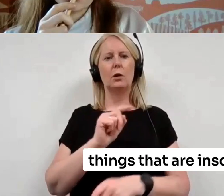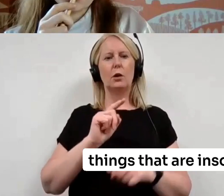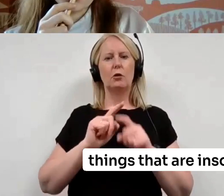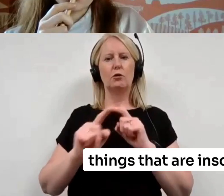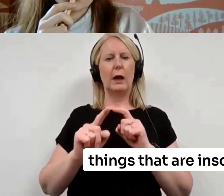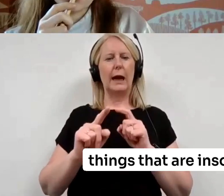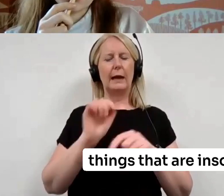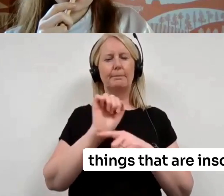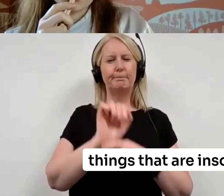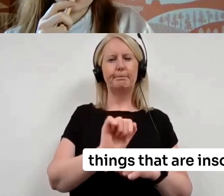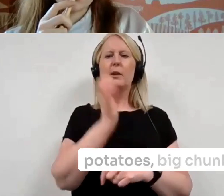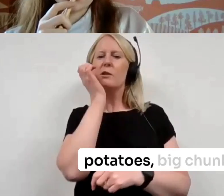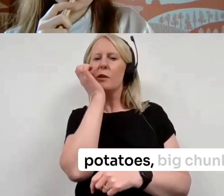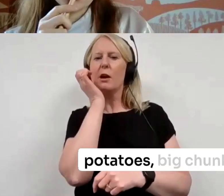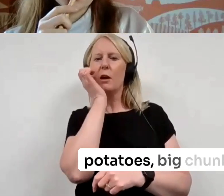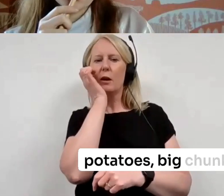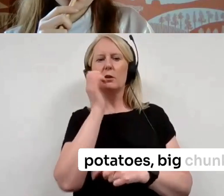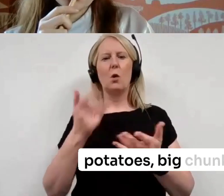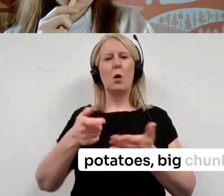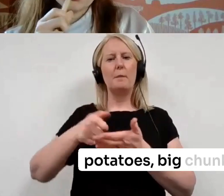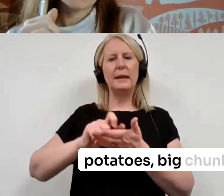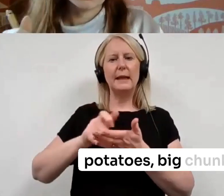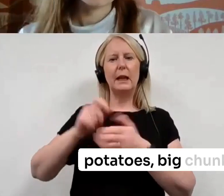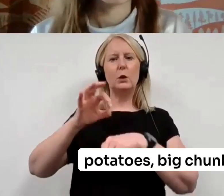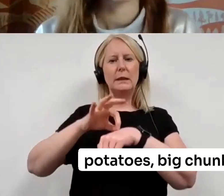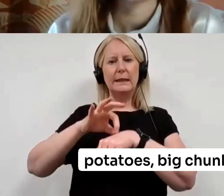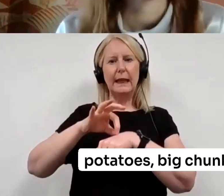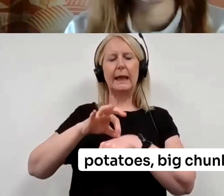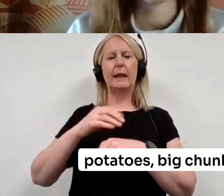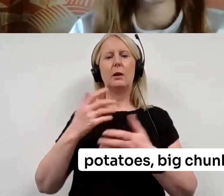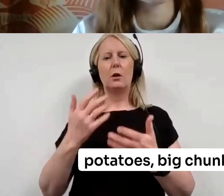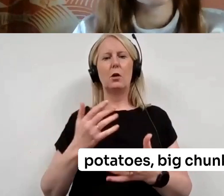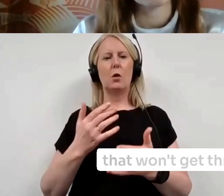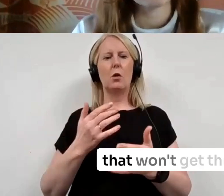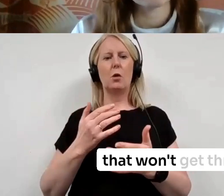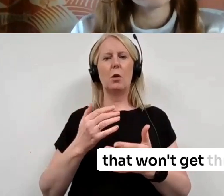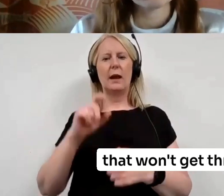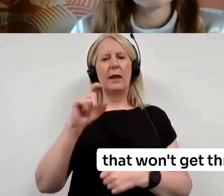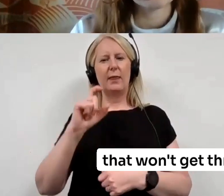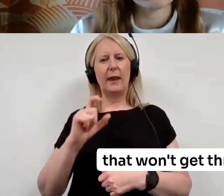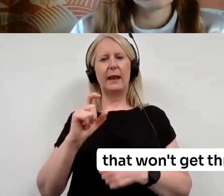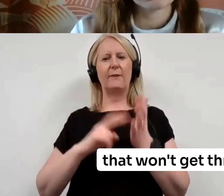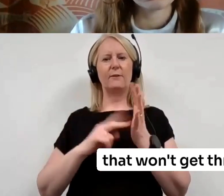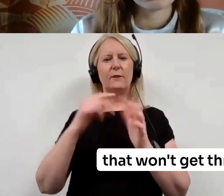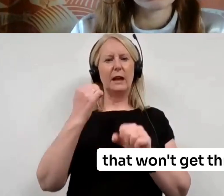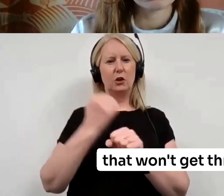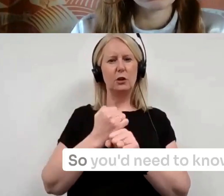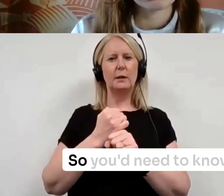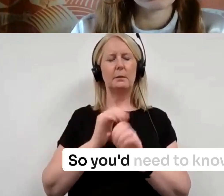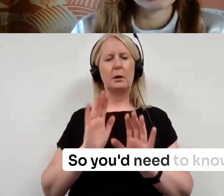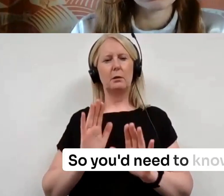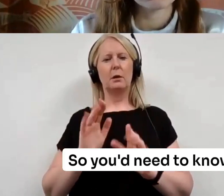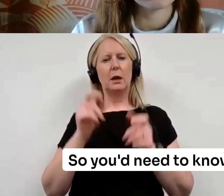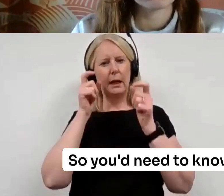like nuts, skins on potatoes, big chunky bits of raw vegetables that won't get through a narrowed gut.